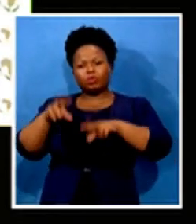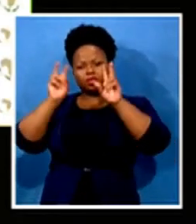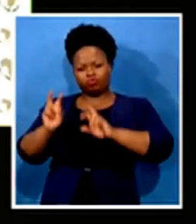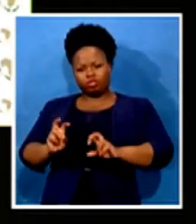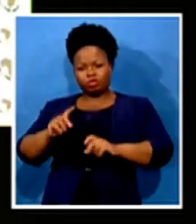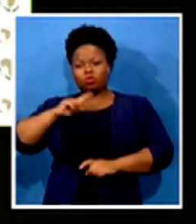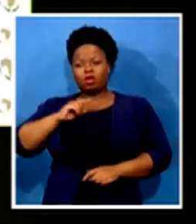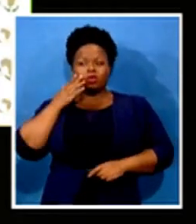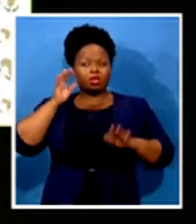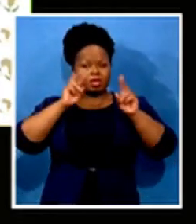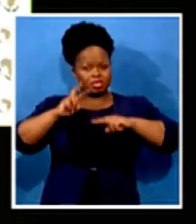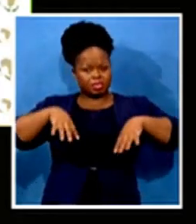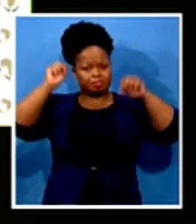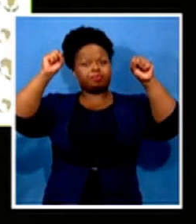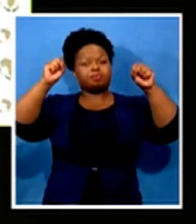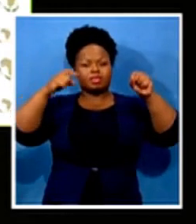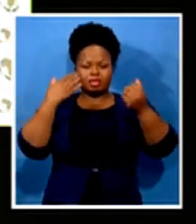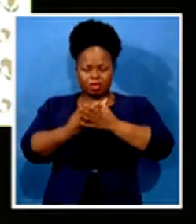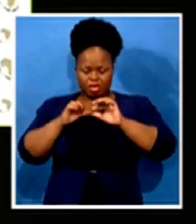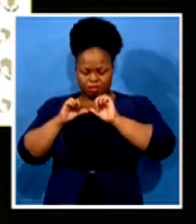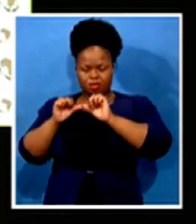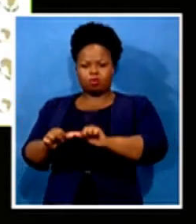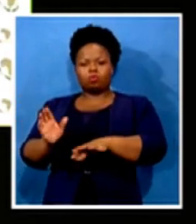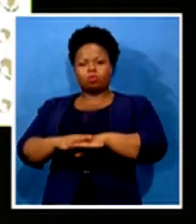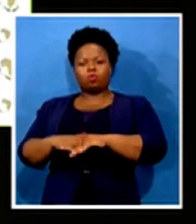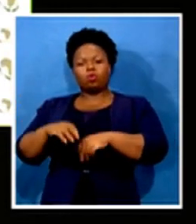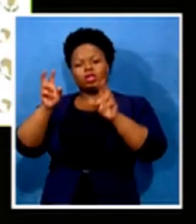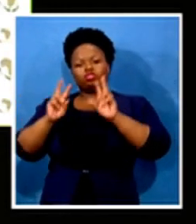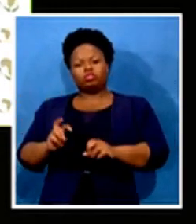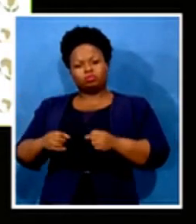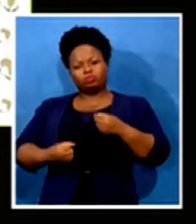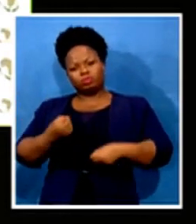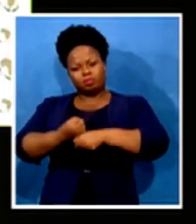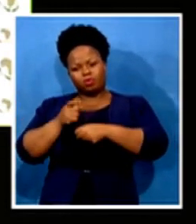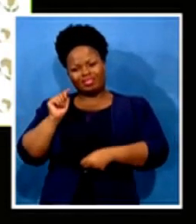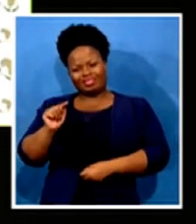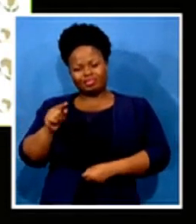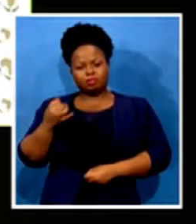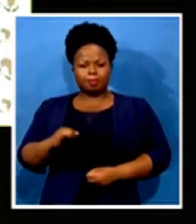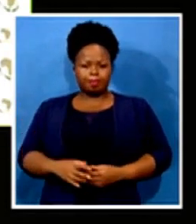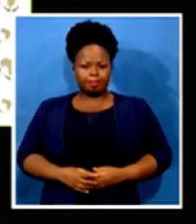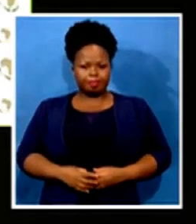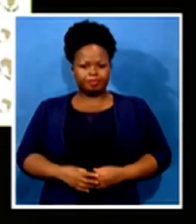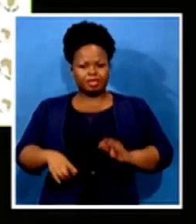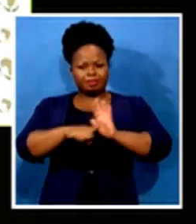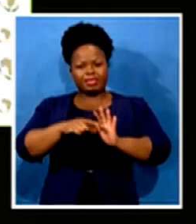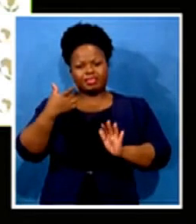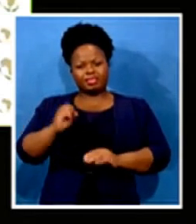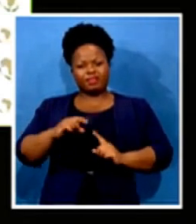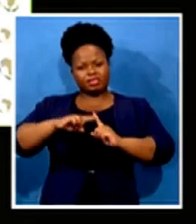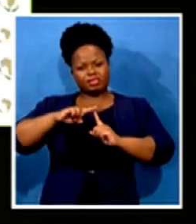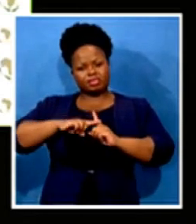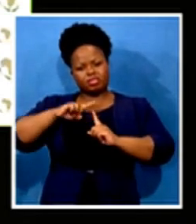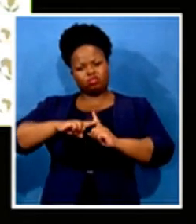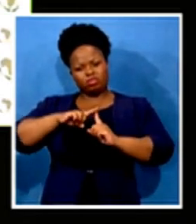continuous supply of electricity to support those -70 degrees Celsius deep freezers.